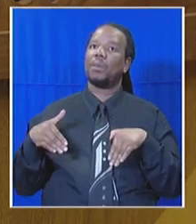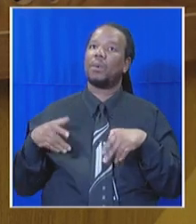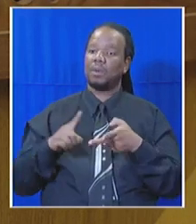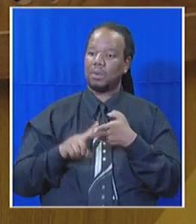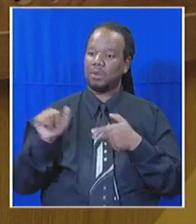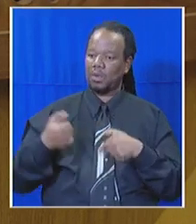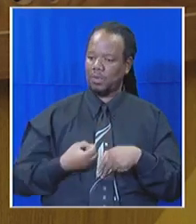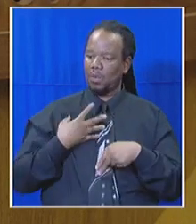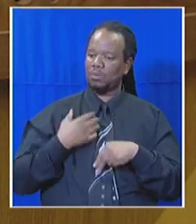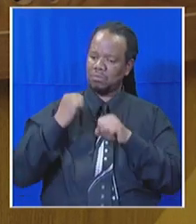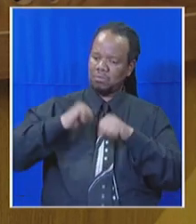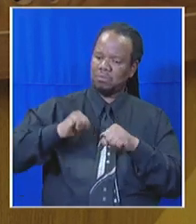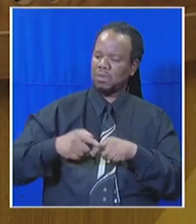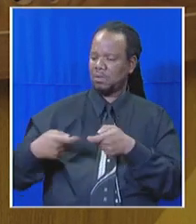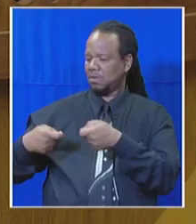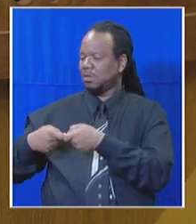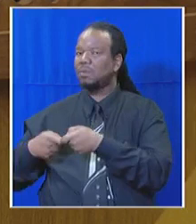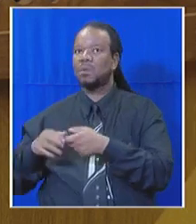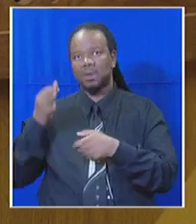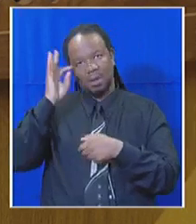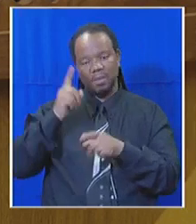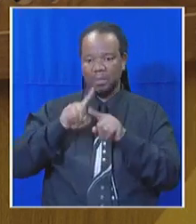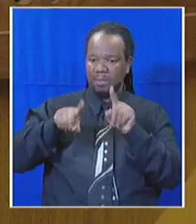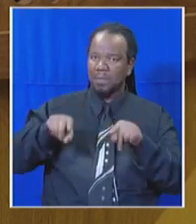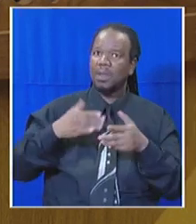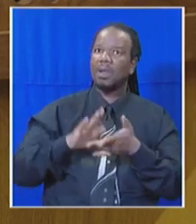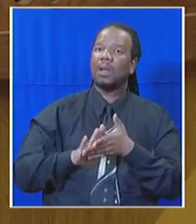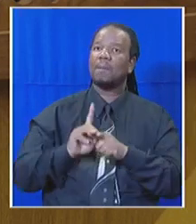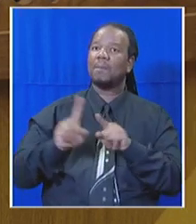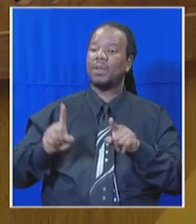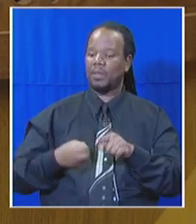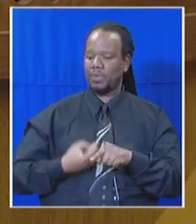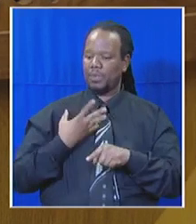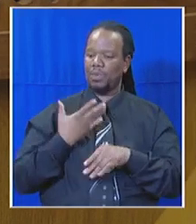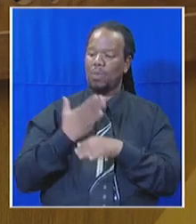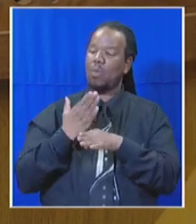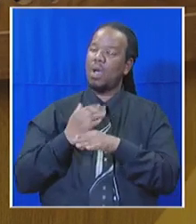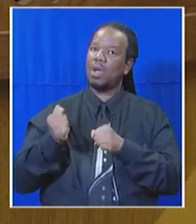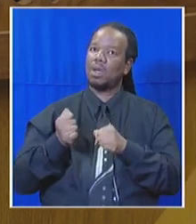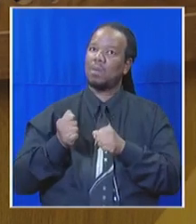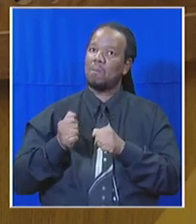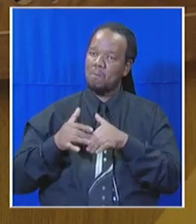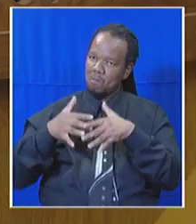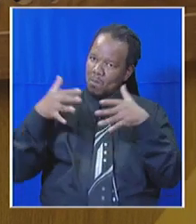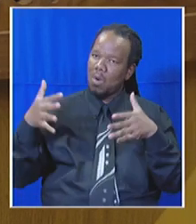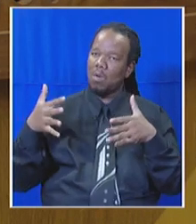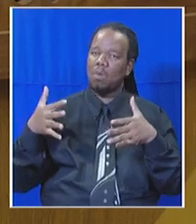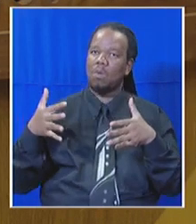various other interventions by the state, youth unemployment remains unacceptably high, and this seems to be